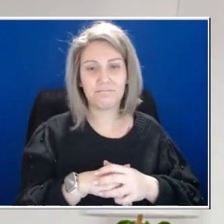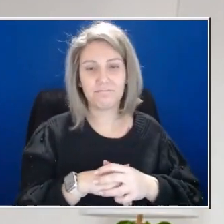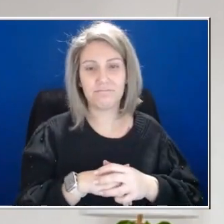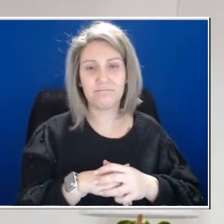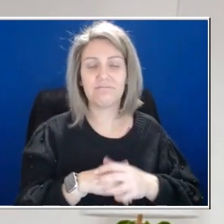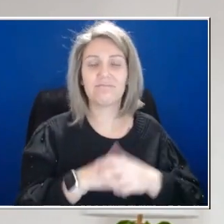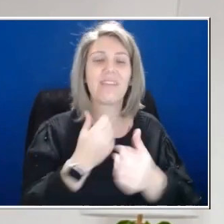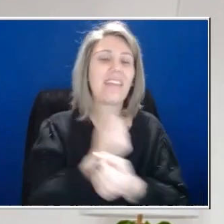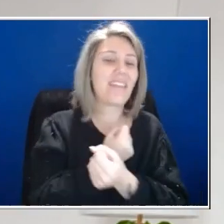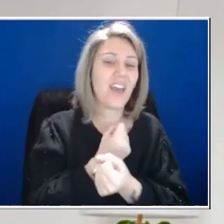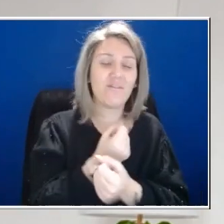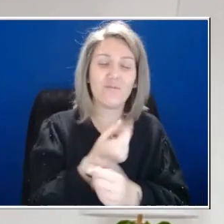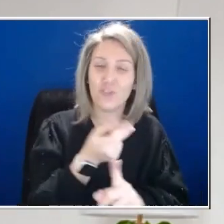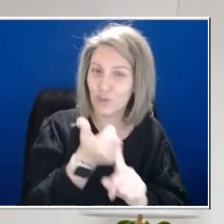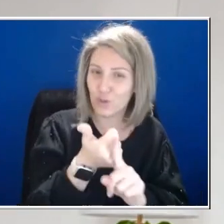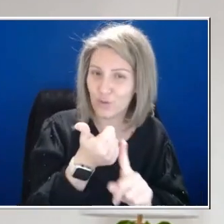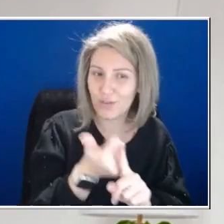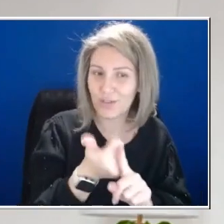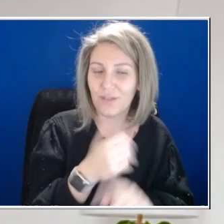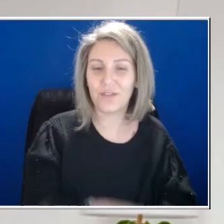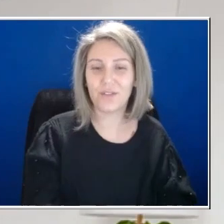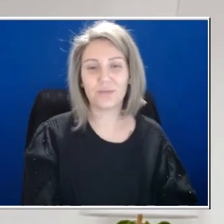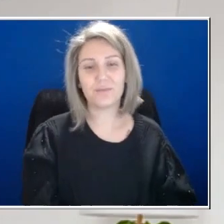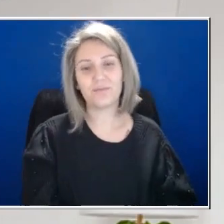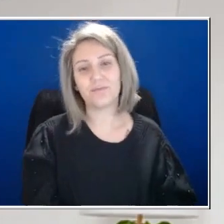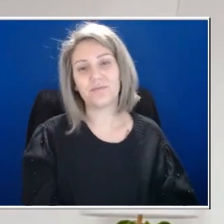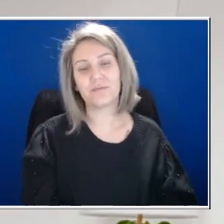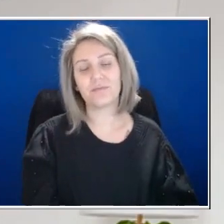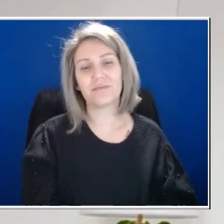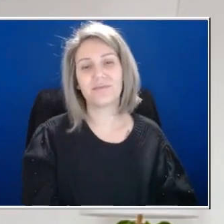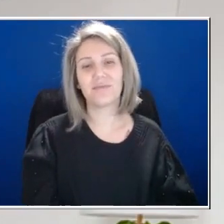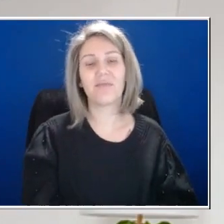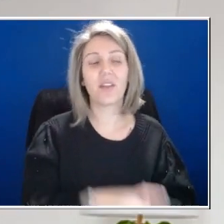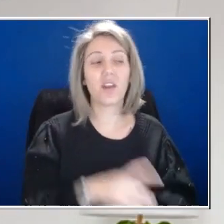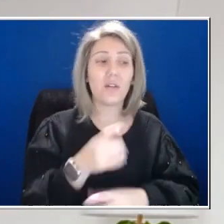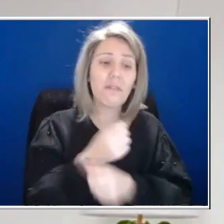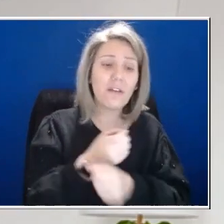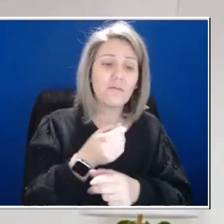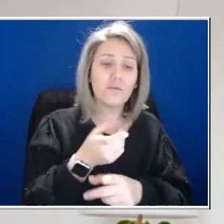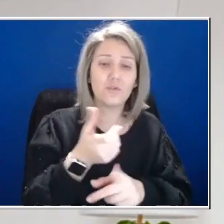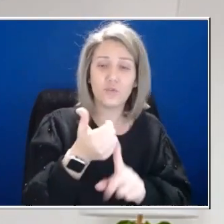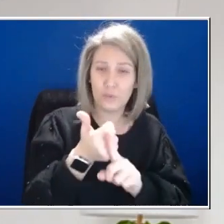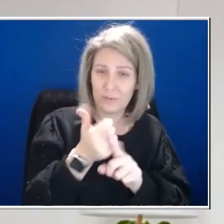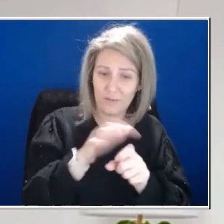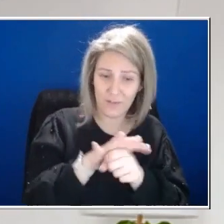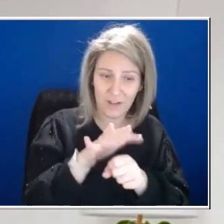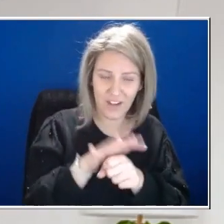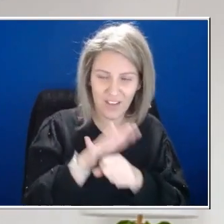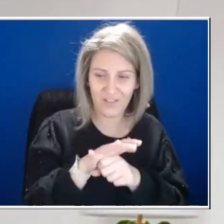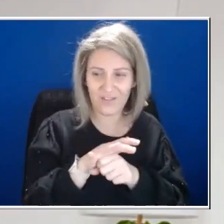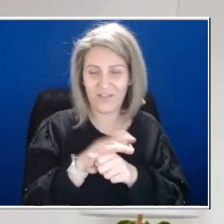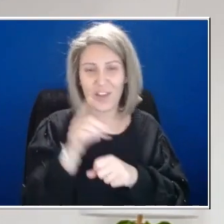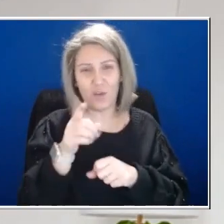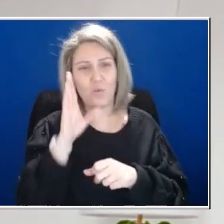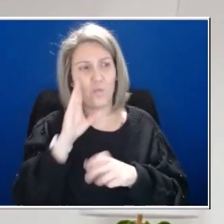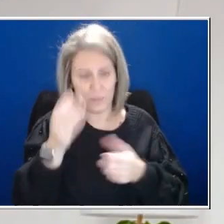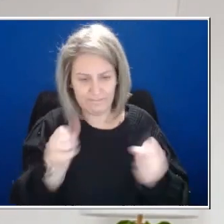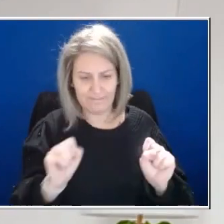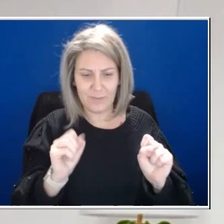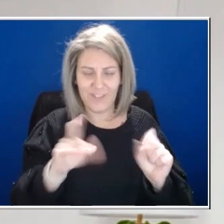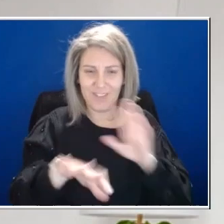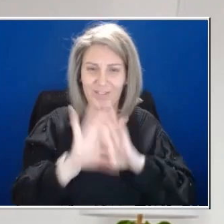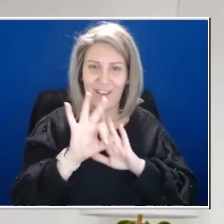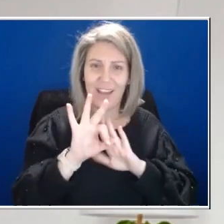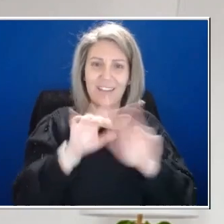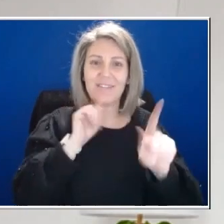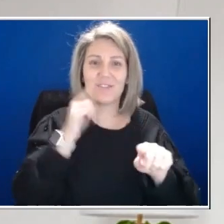love yourself enough that you are going to put forth the effort to find answers for yourself, just as you would for your